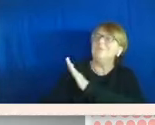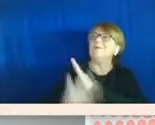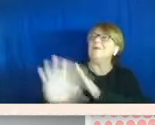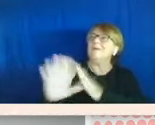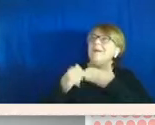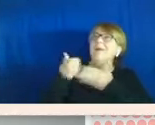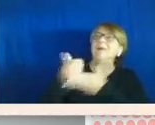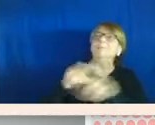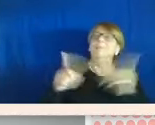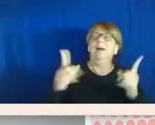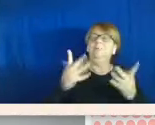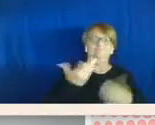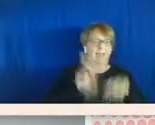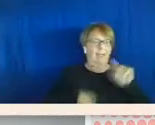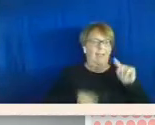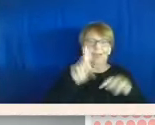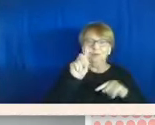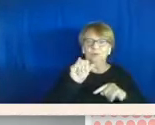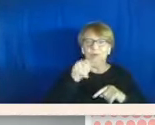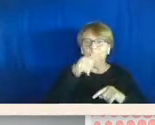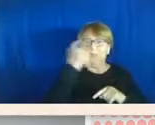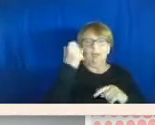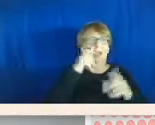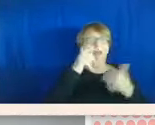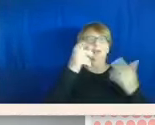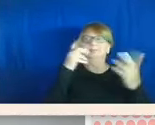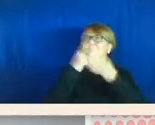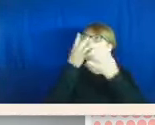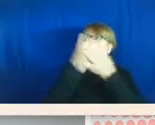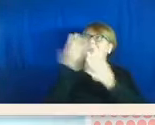it because they were in jail. So